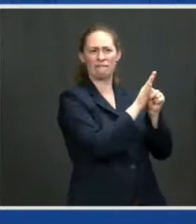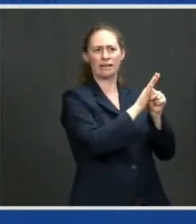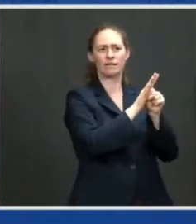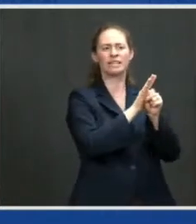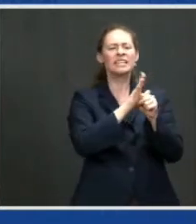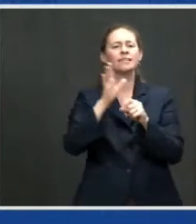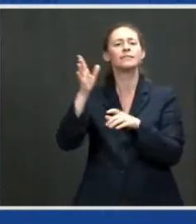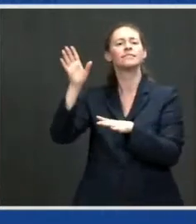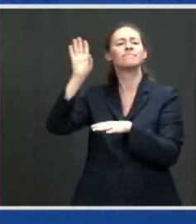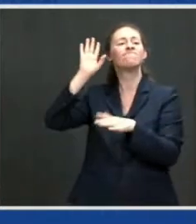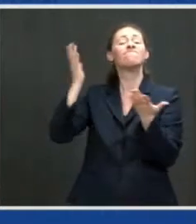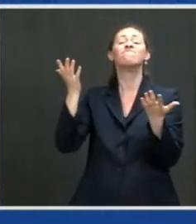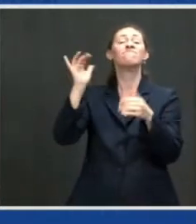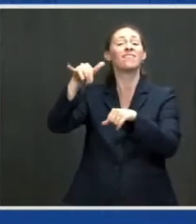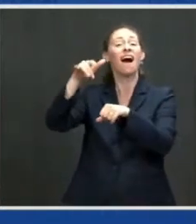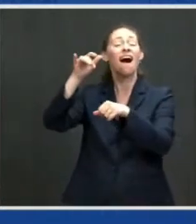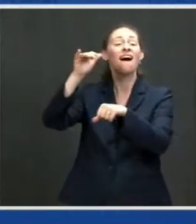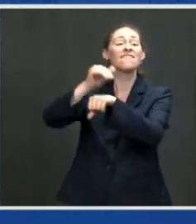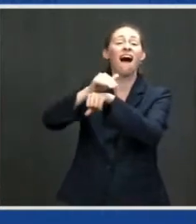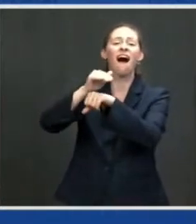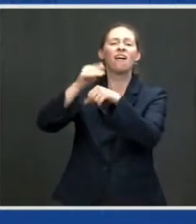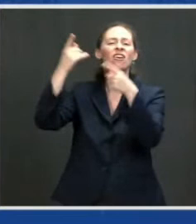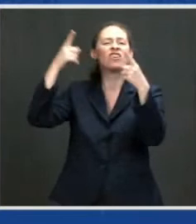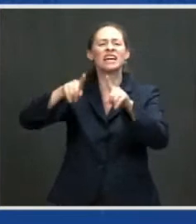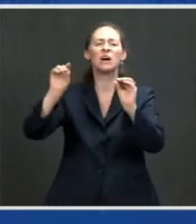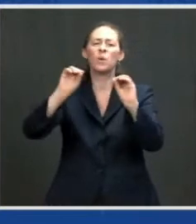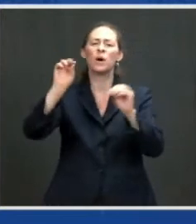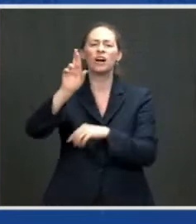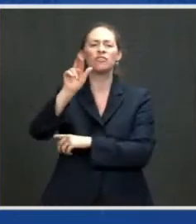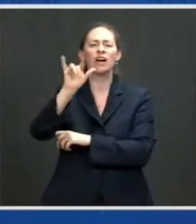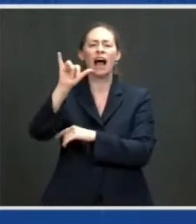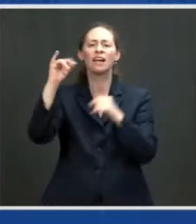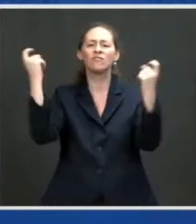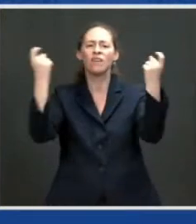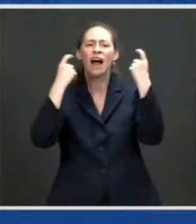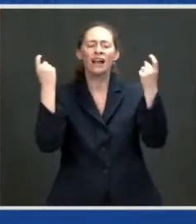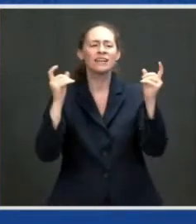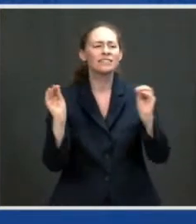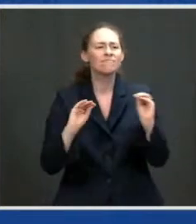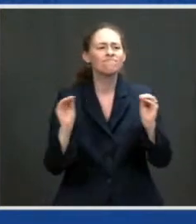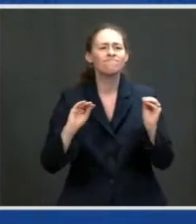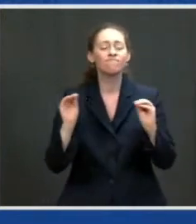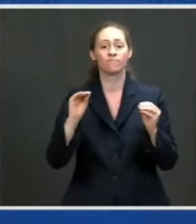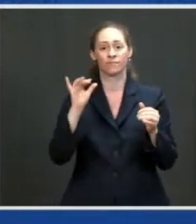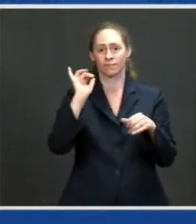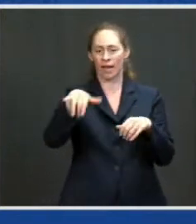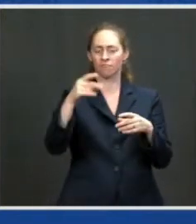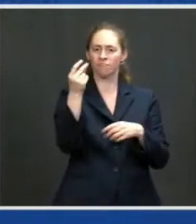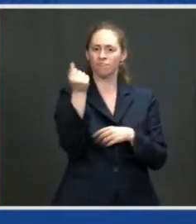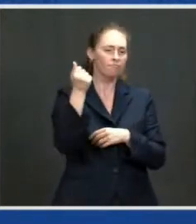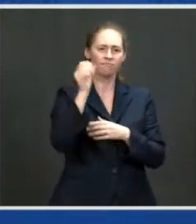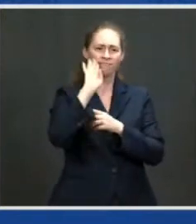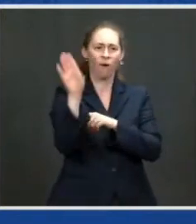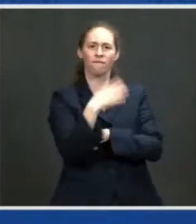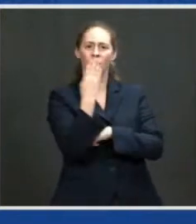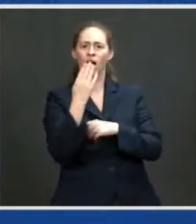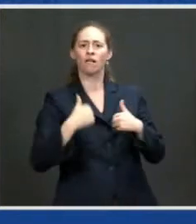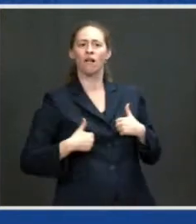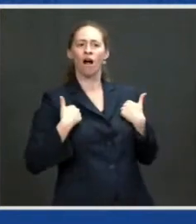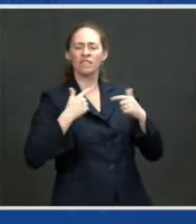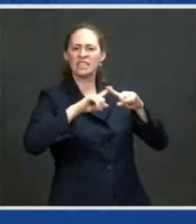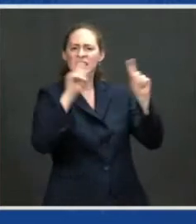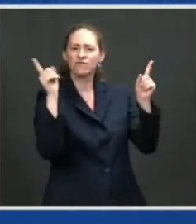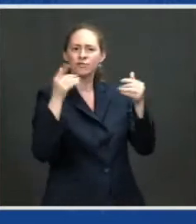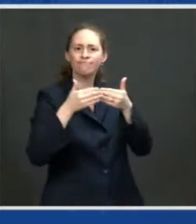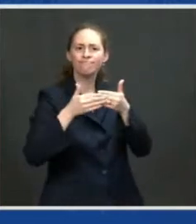night. And life in America had changed, and a long, dark year was about to